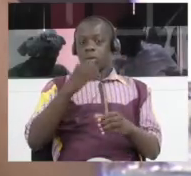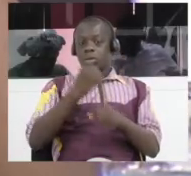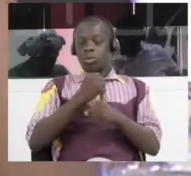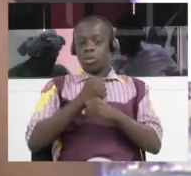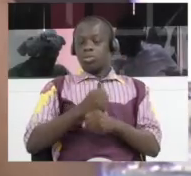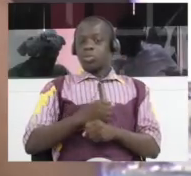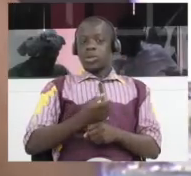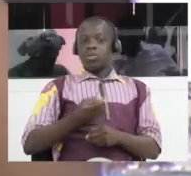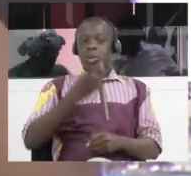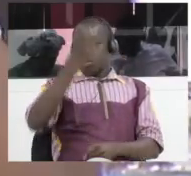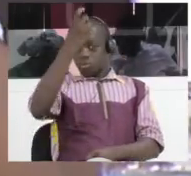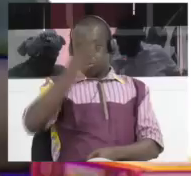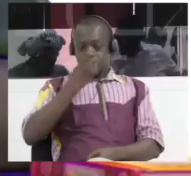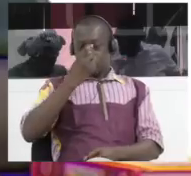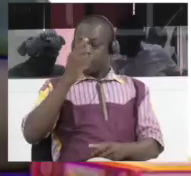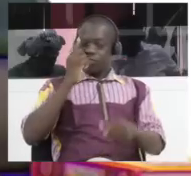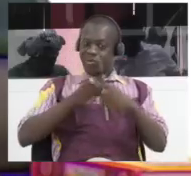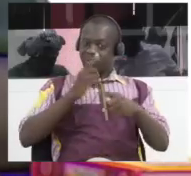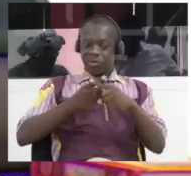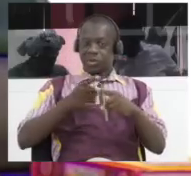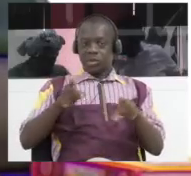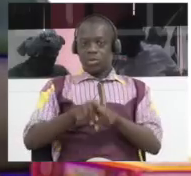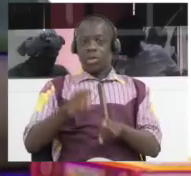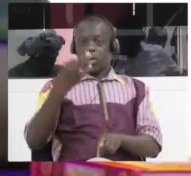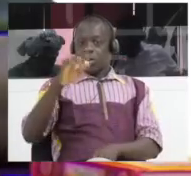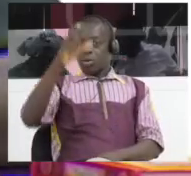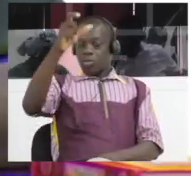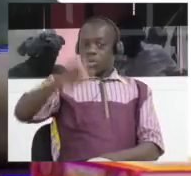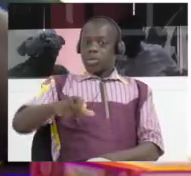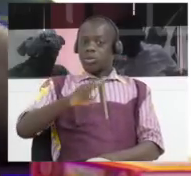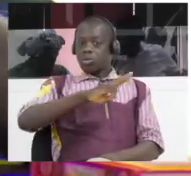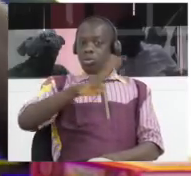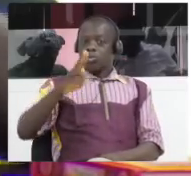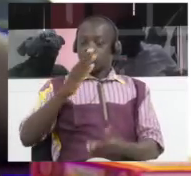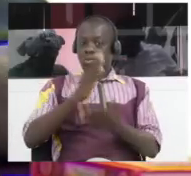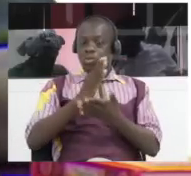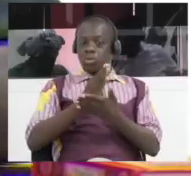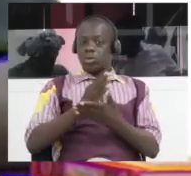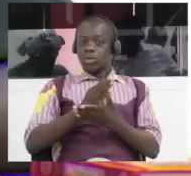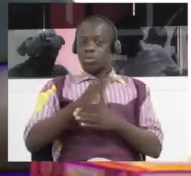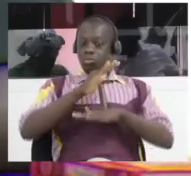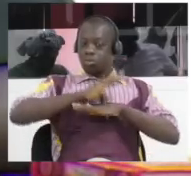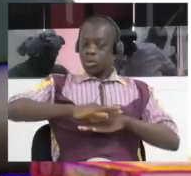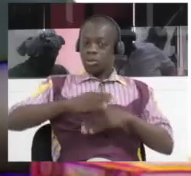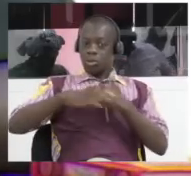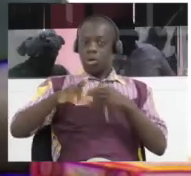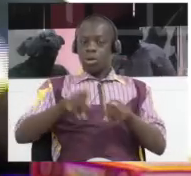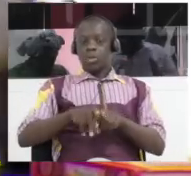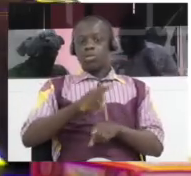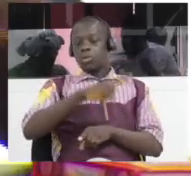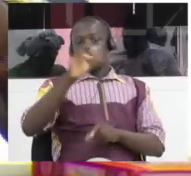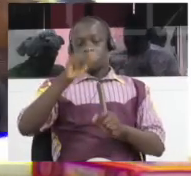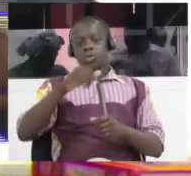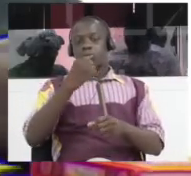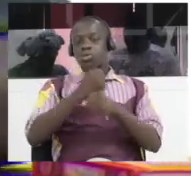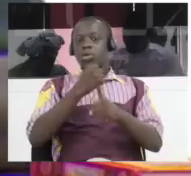to get annoyed and agitated quickly. And then, you know, if somebody is not very composed, most of the time you